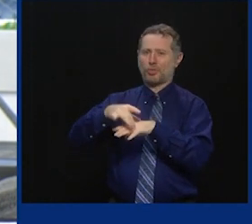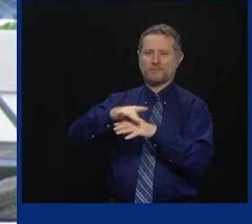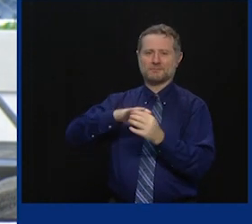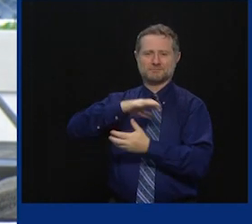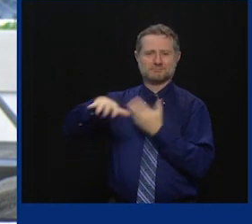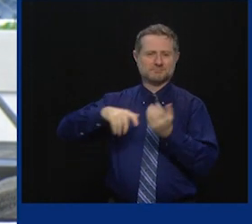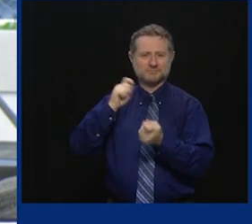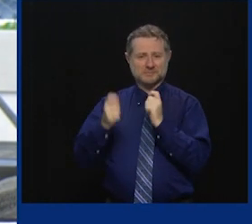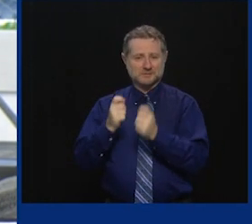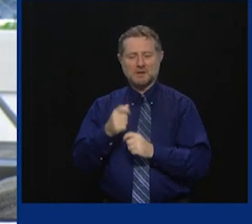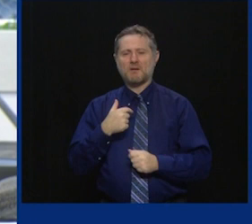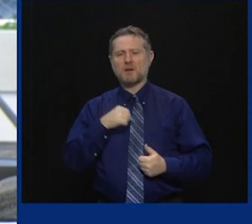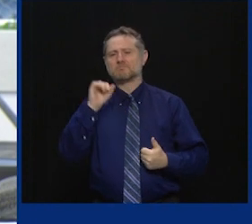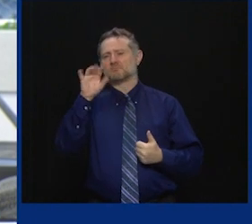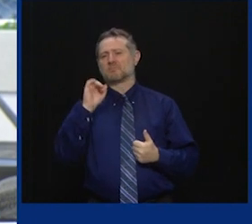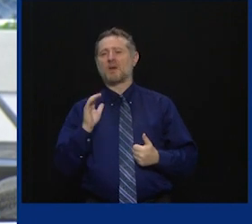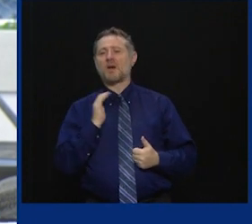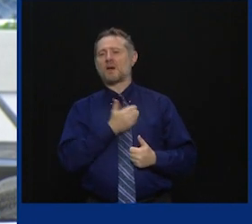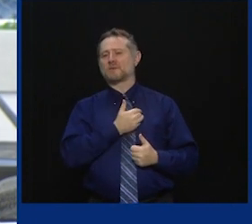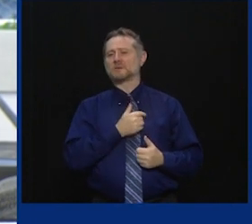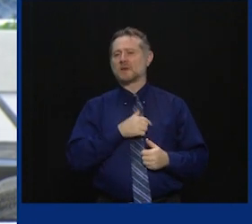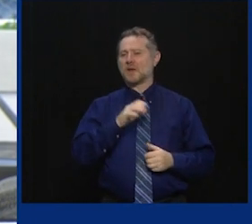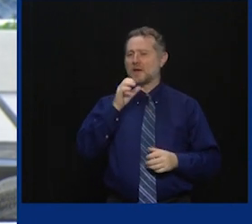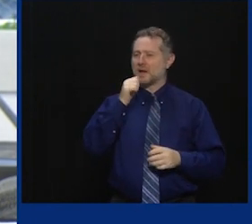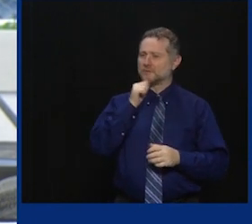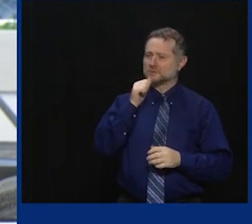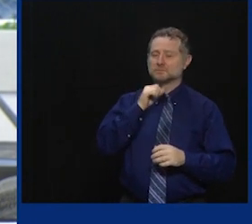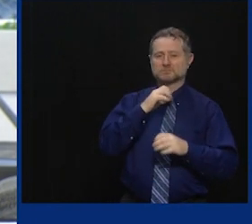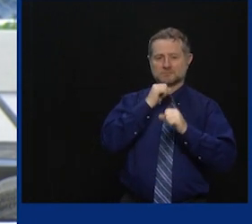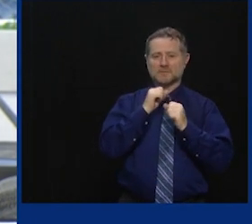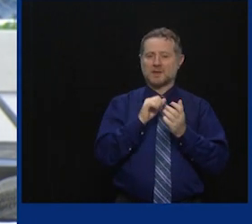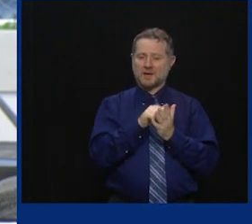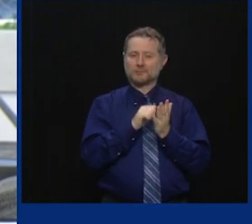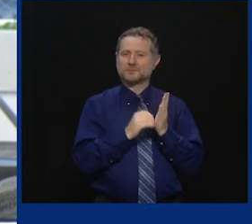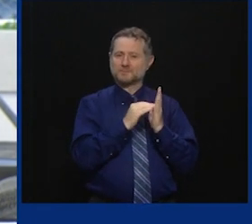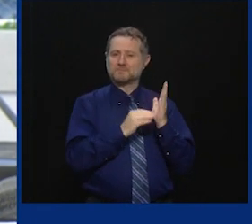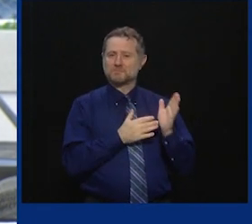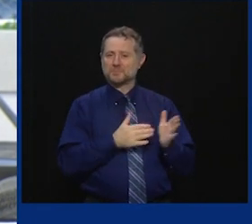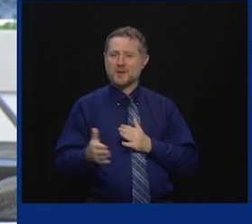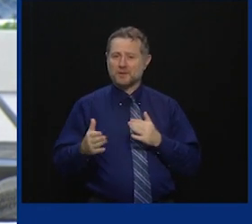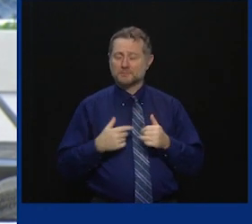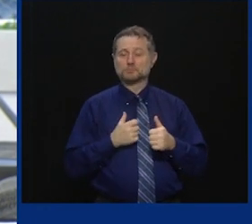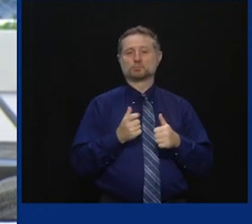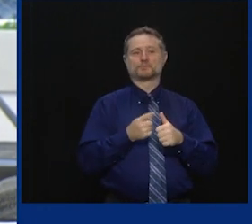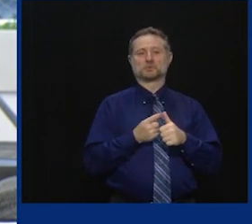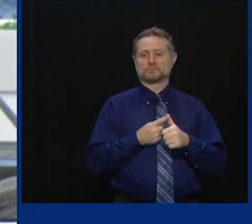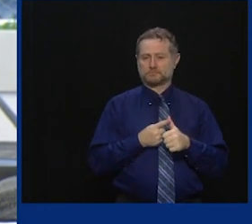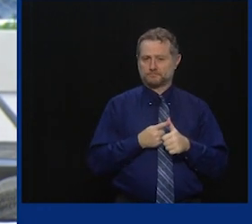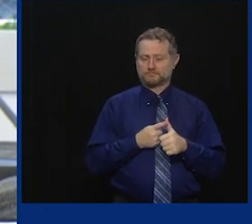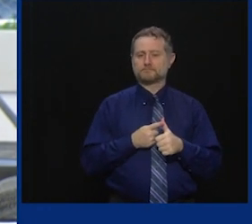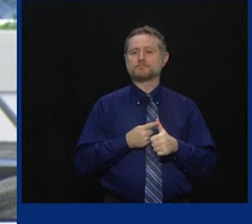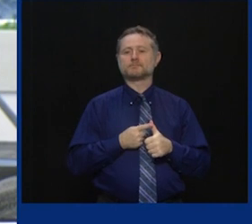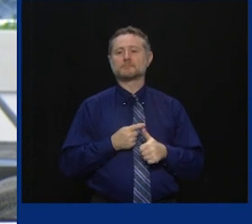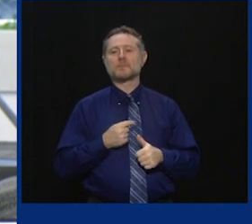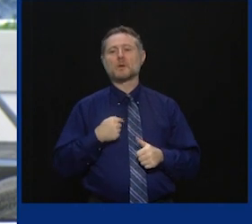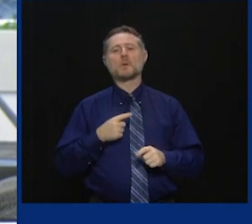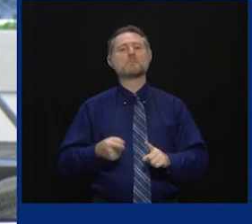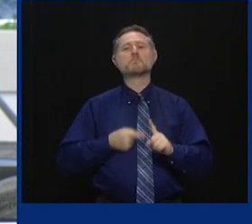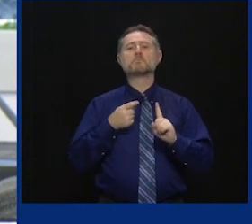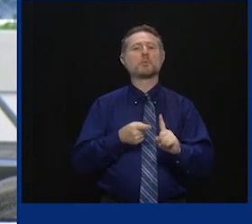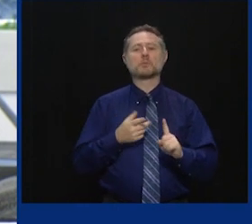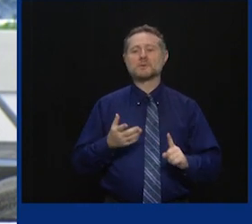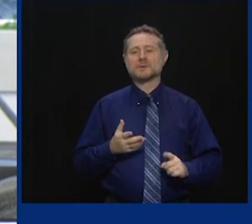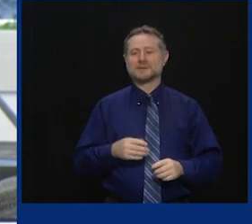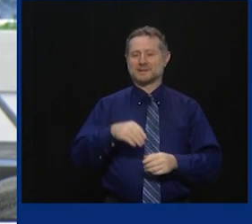comprehensive climate resiliency agenda. First, as I saw on those streets, it's all about the infrastructure. We have to get back to fixing